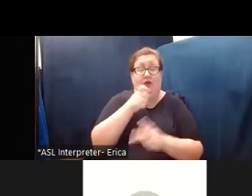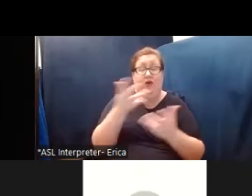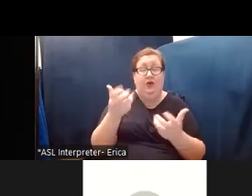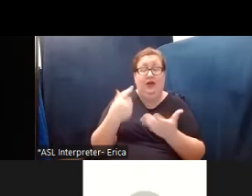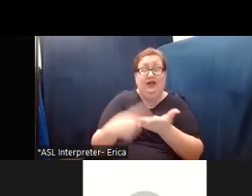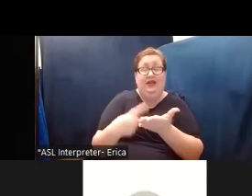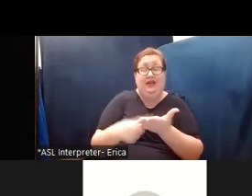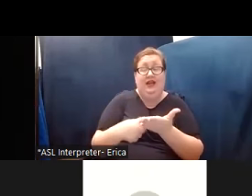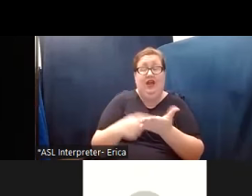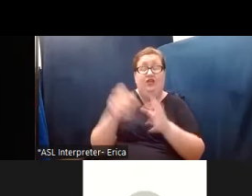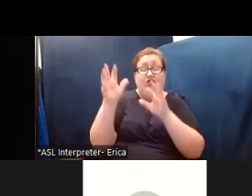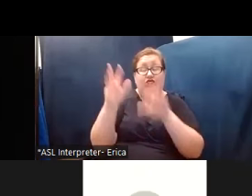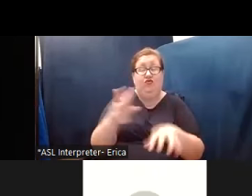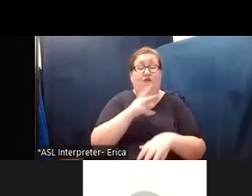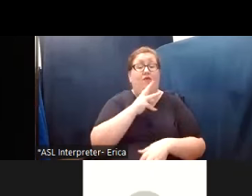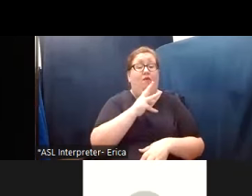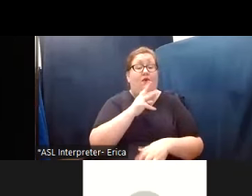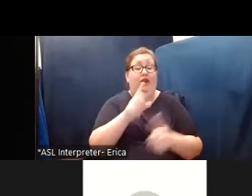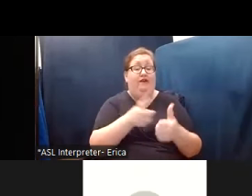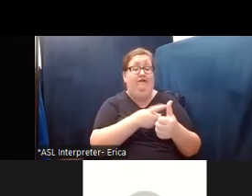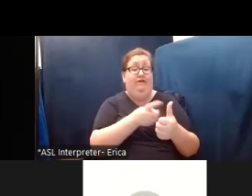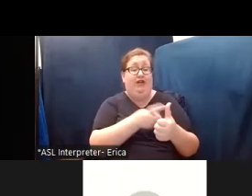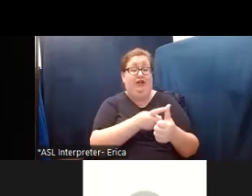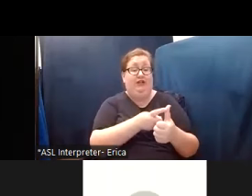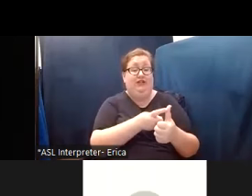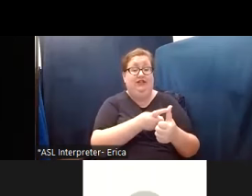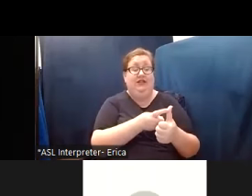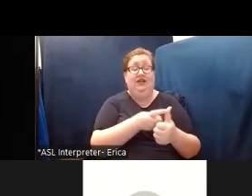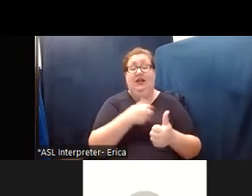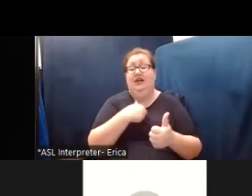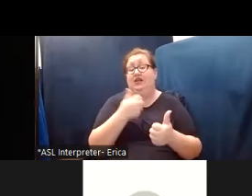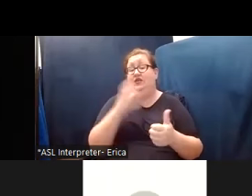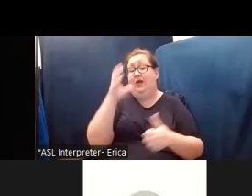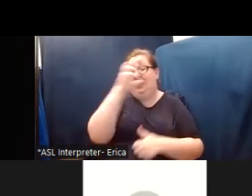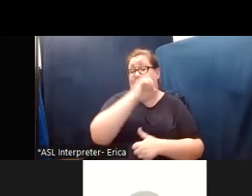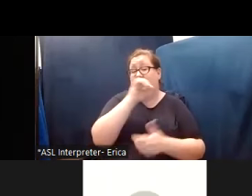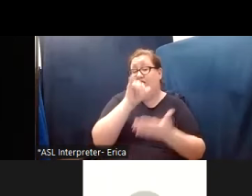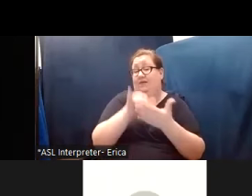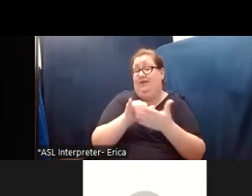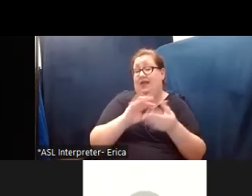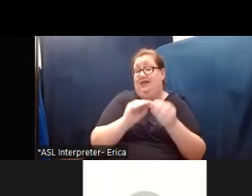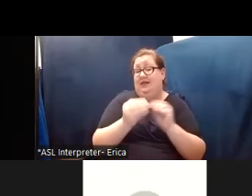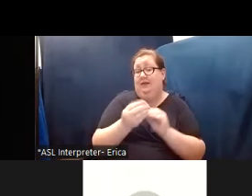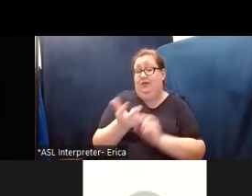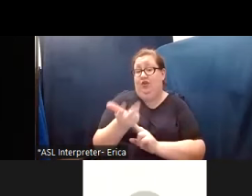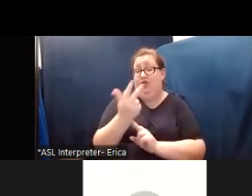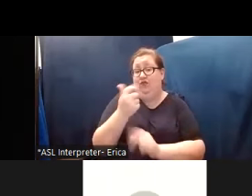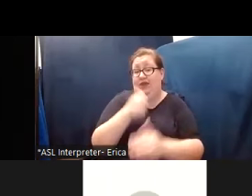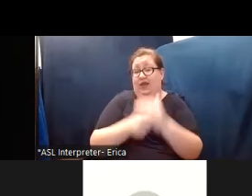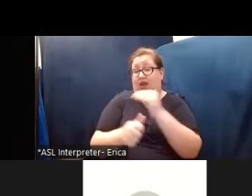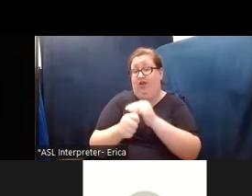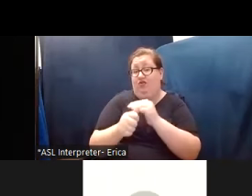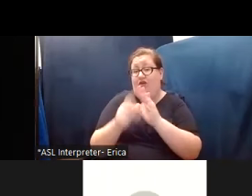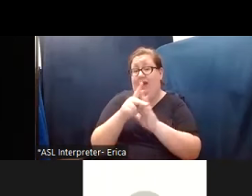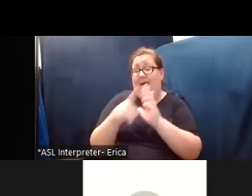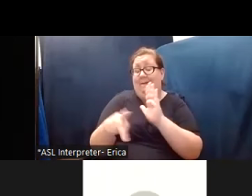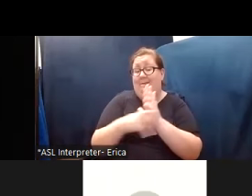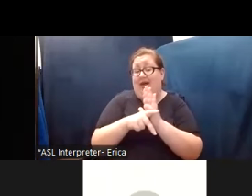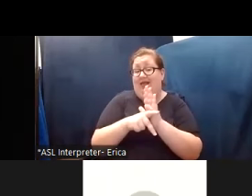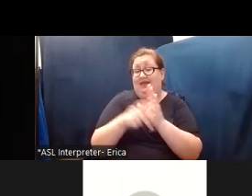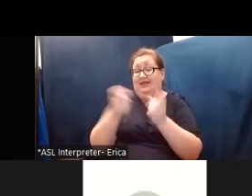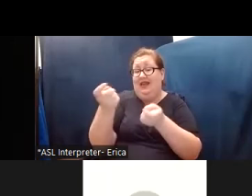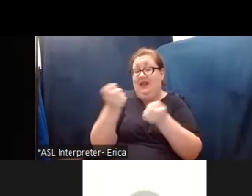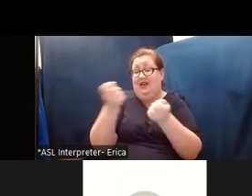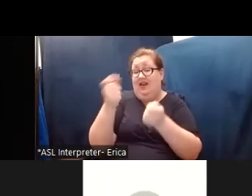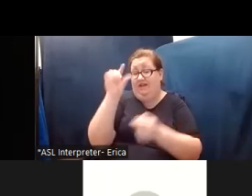discuss stormwater first. So I assume that that's the number 3 under policy and governance that you're speaking about.